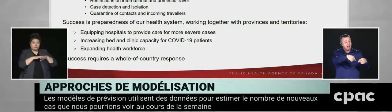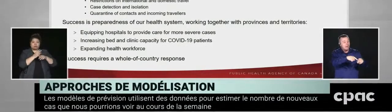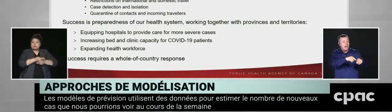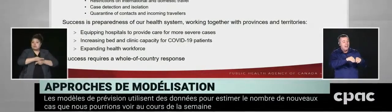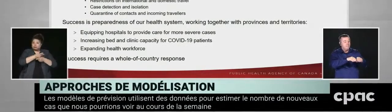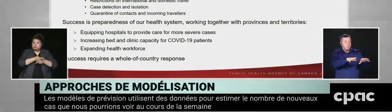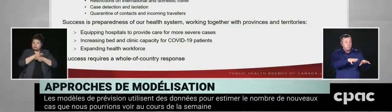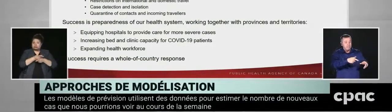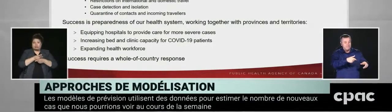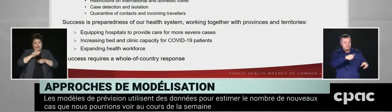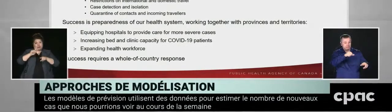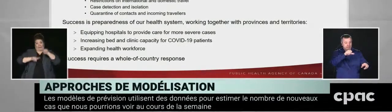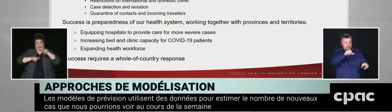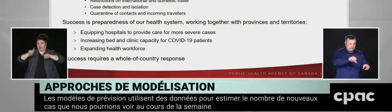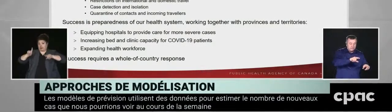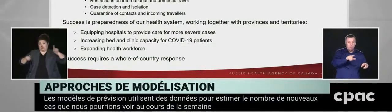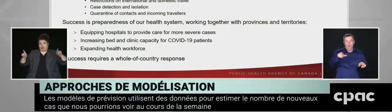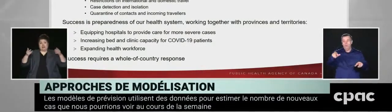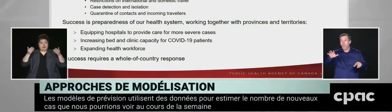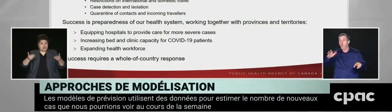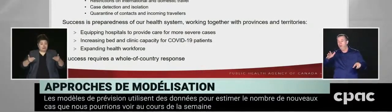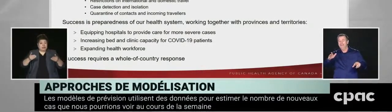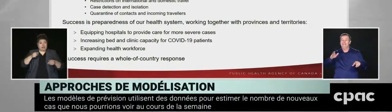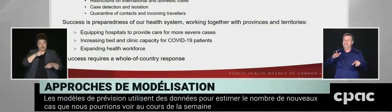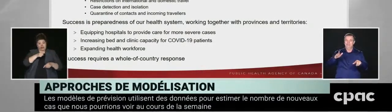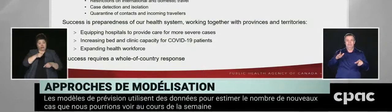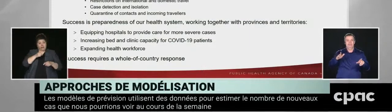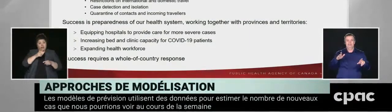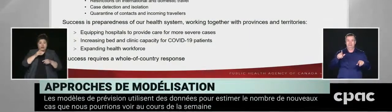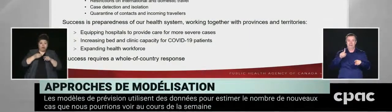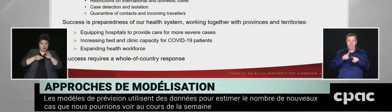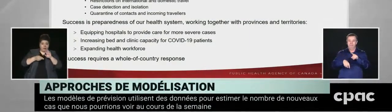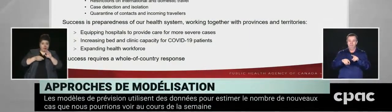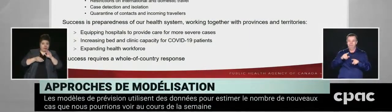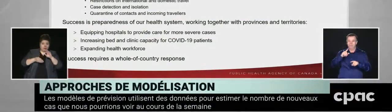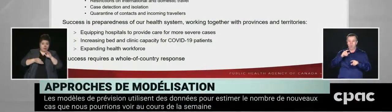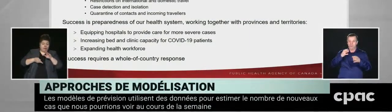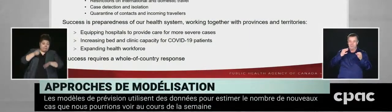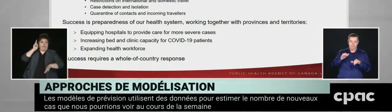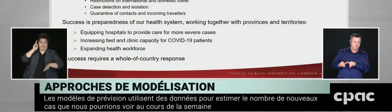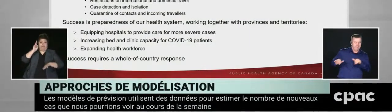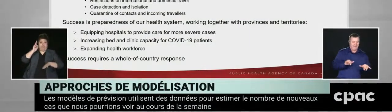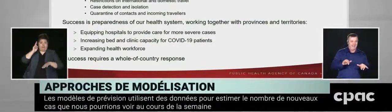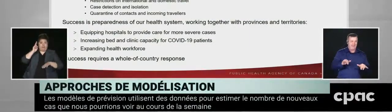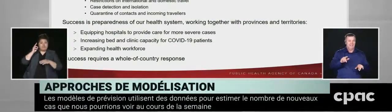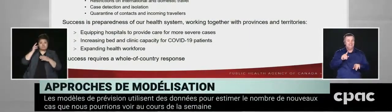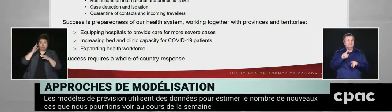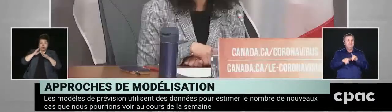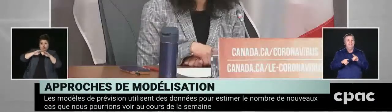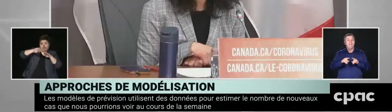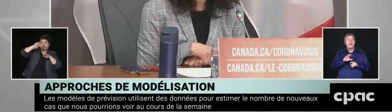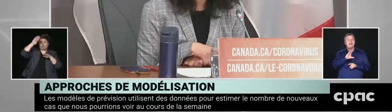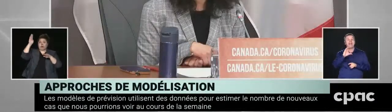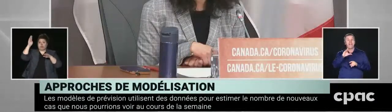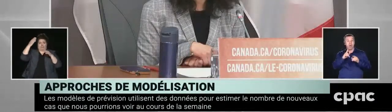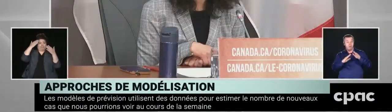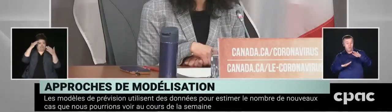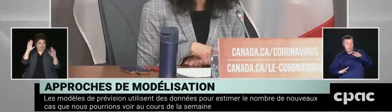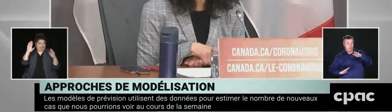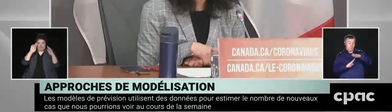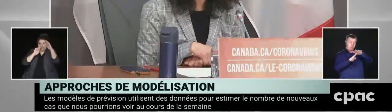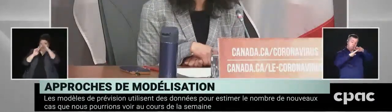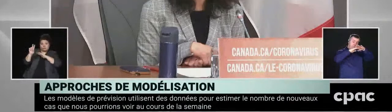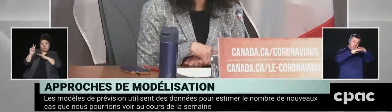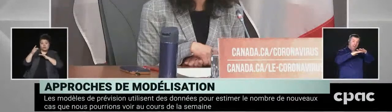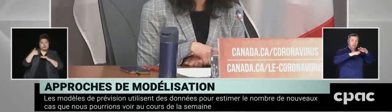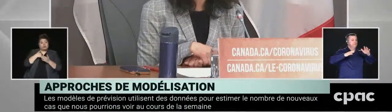the peak from a national perspective. However, we are discussing with all chief medical officers of health what more should be